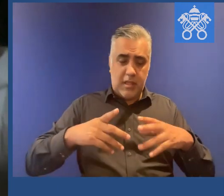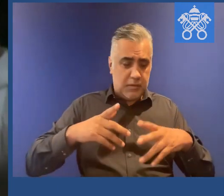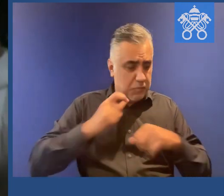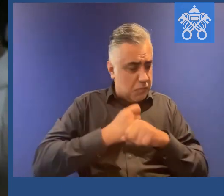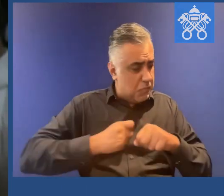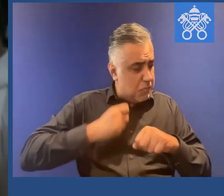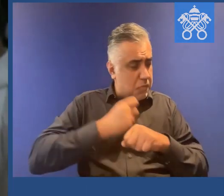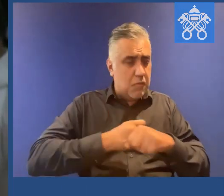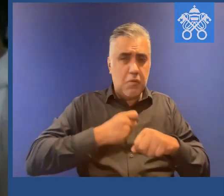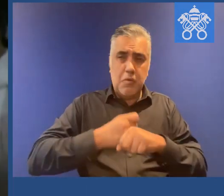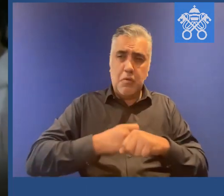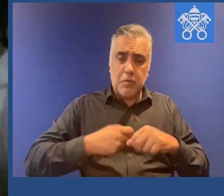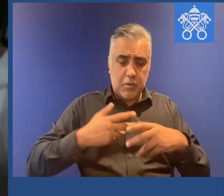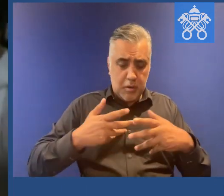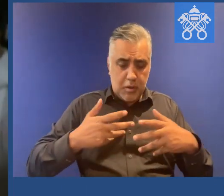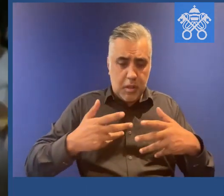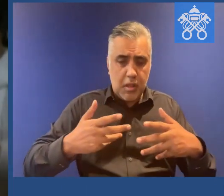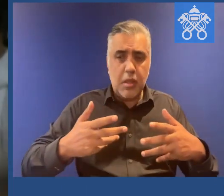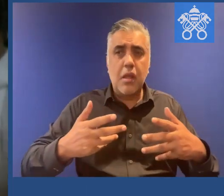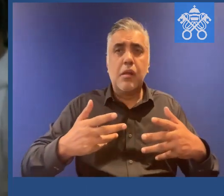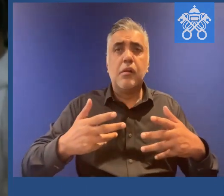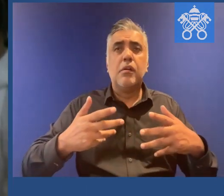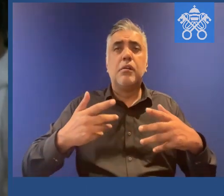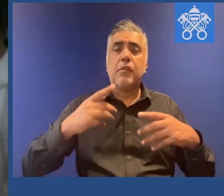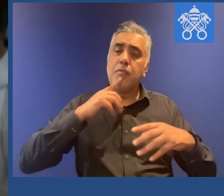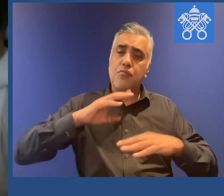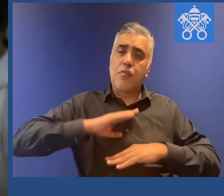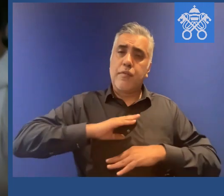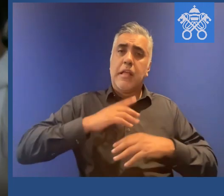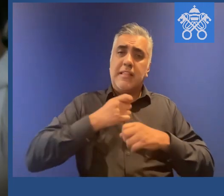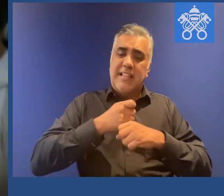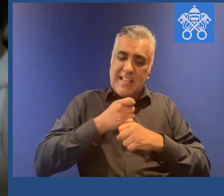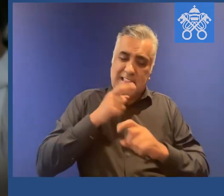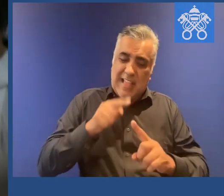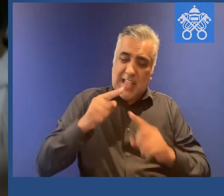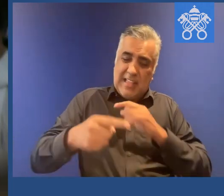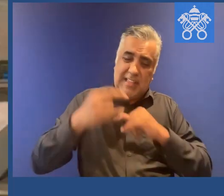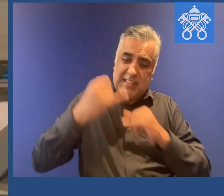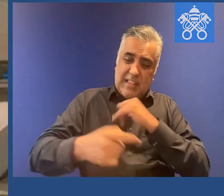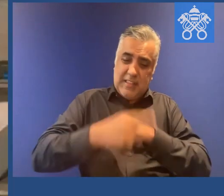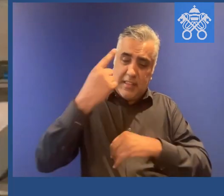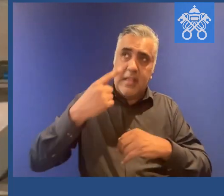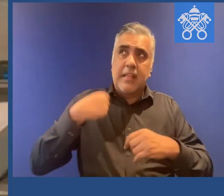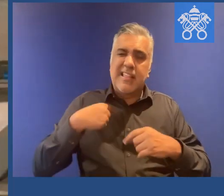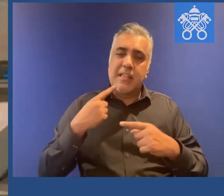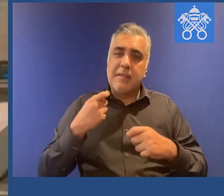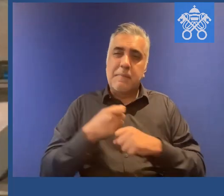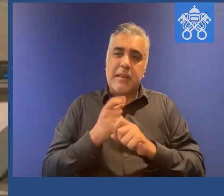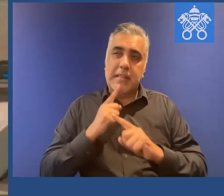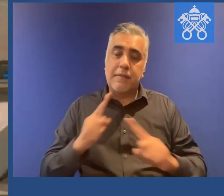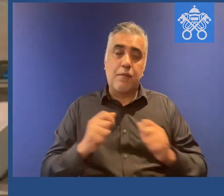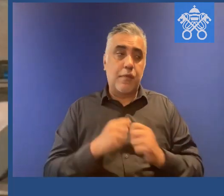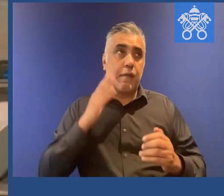of the day is that they have made a difference with regard to the future financial